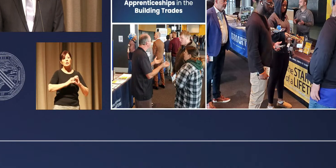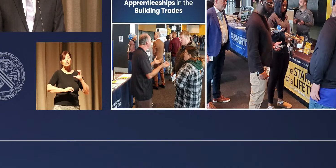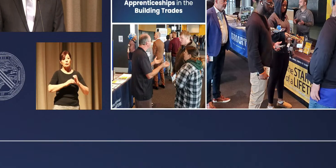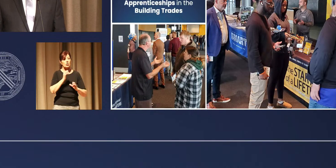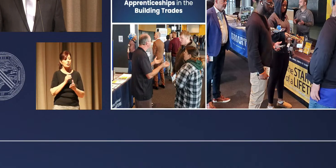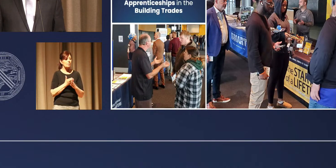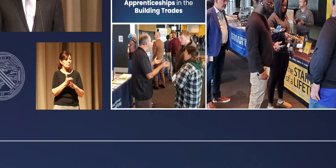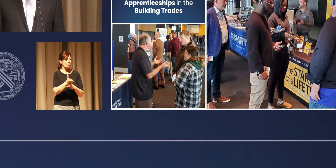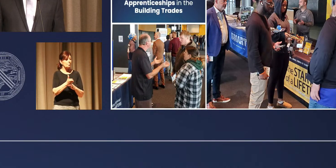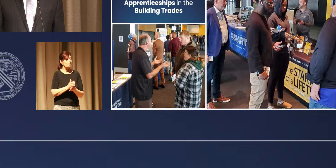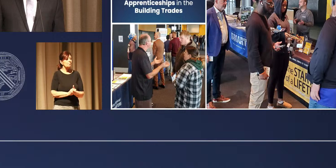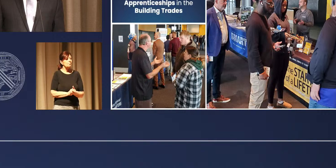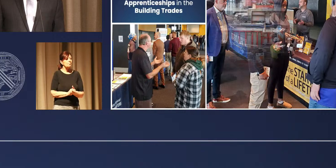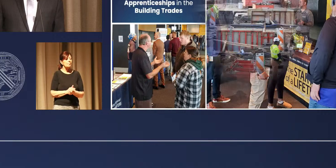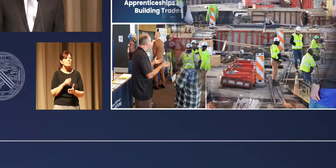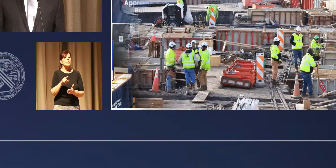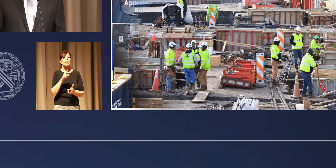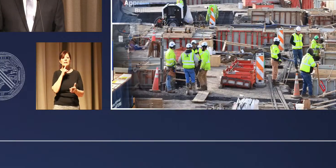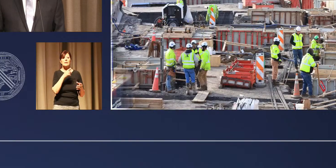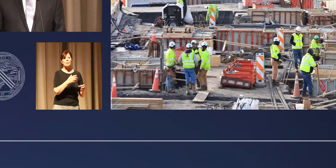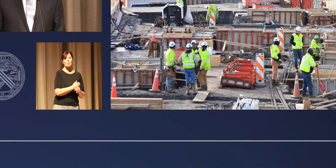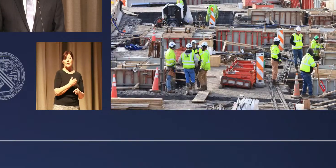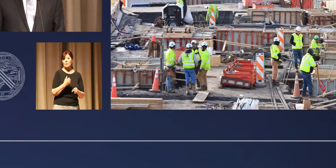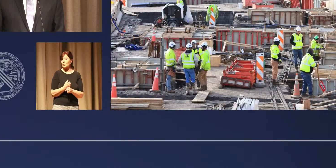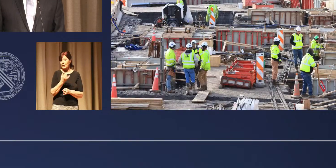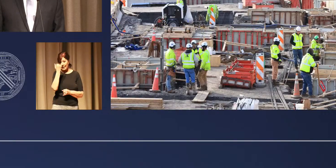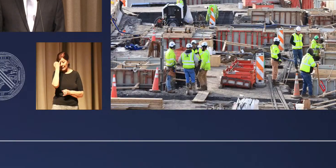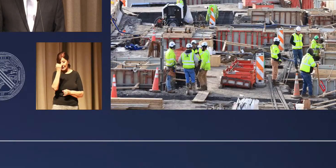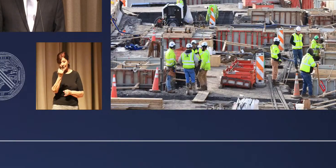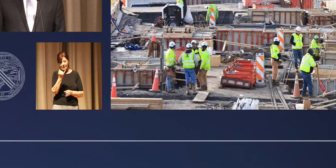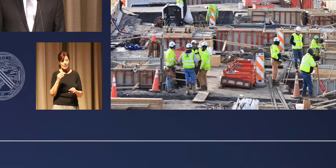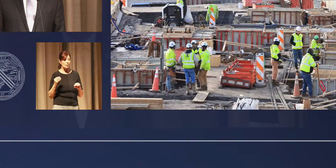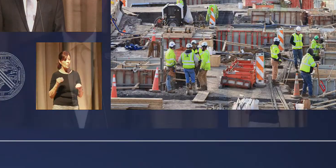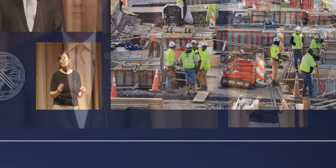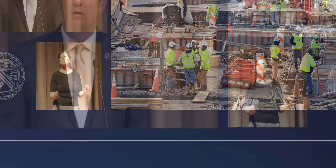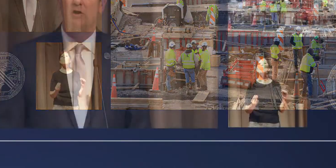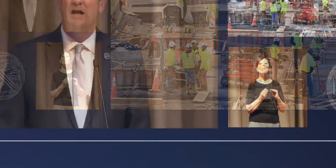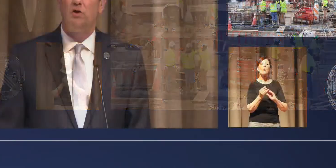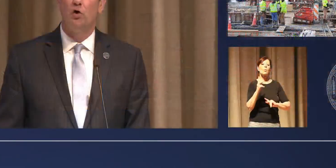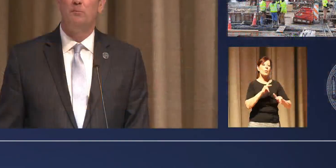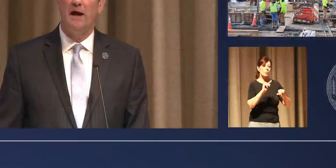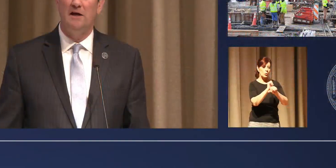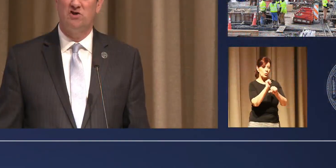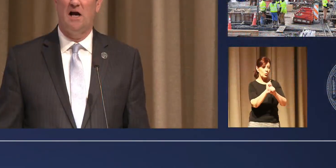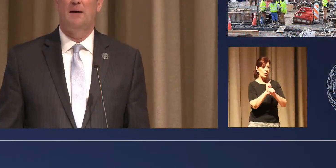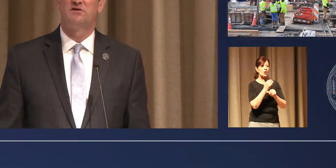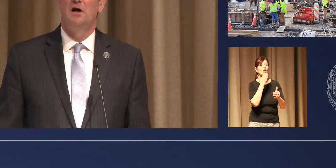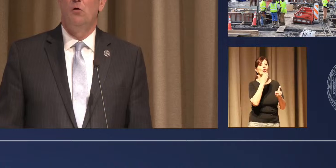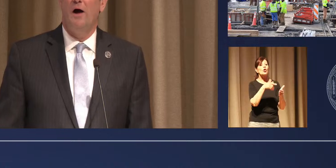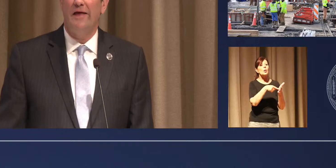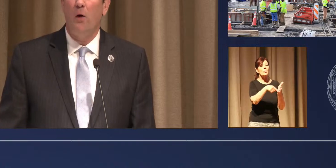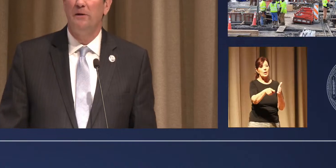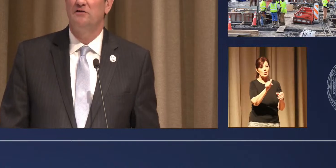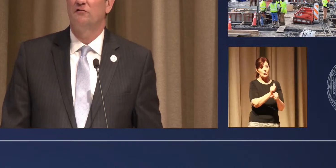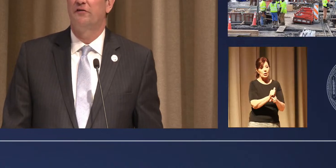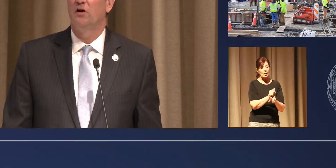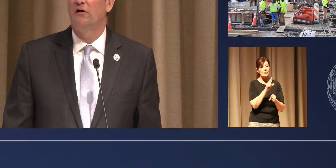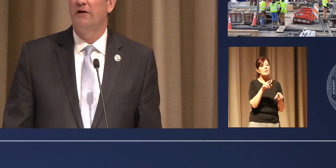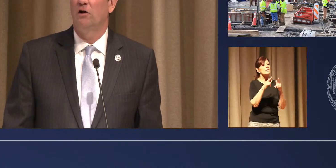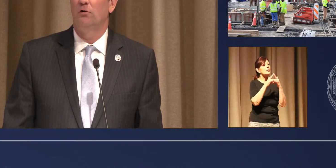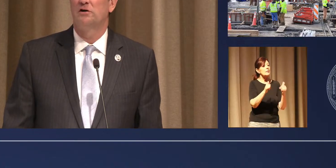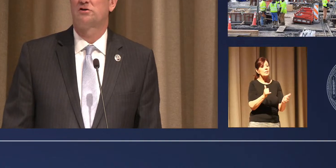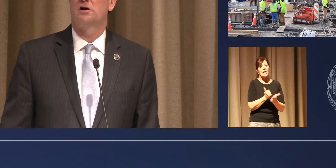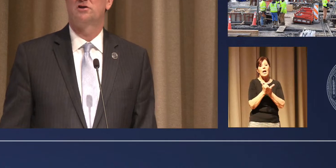industry. This is a win-win idea that will put more people to work in good-paying jobs while helping to